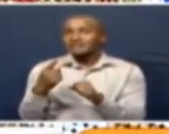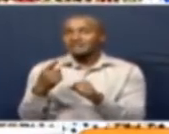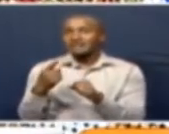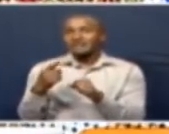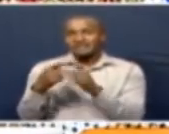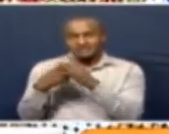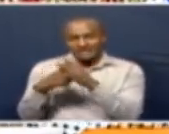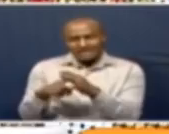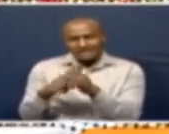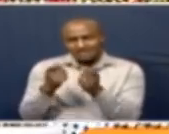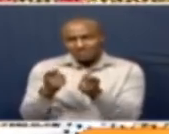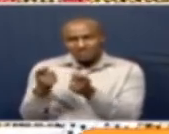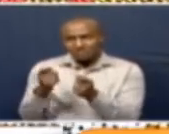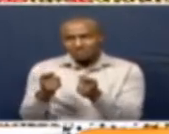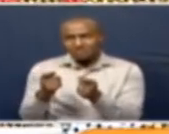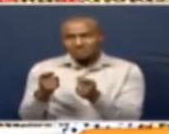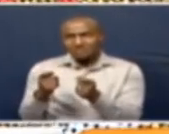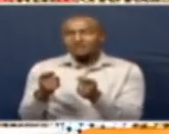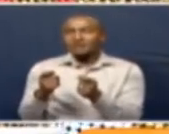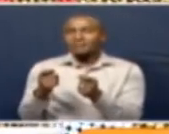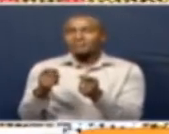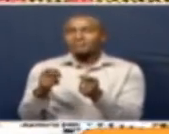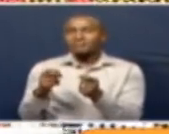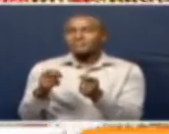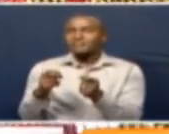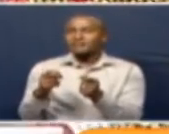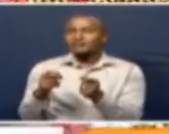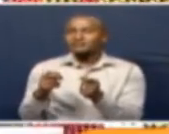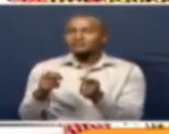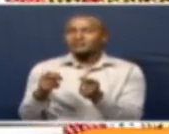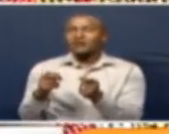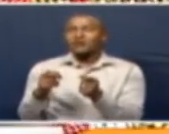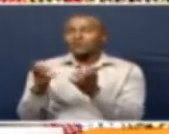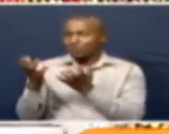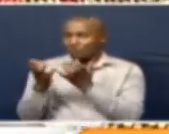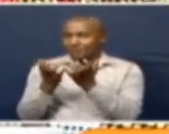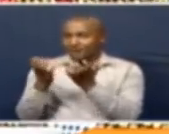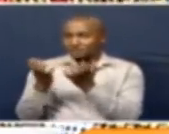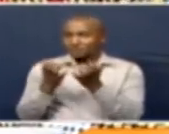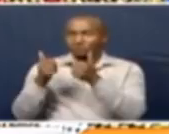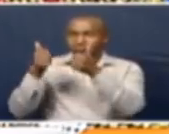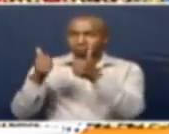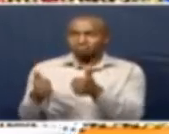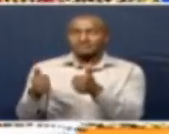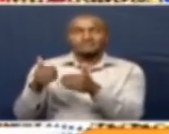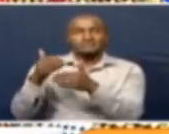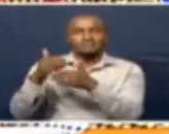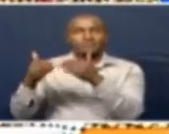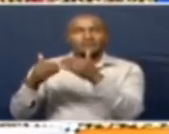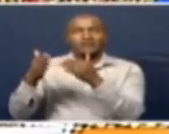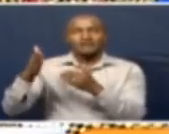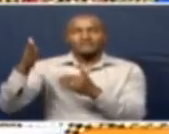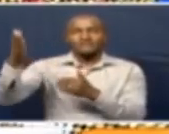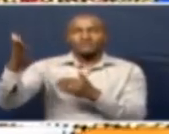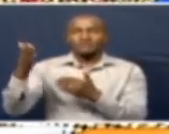small, it's not about starting out small in modeling, because commercial modeling is all about getting you featured in